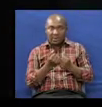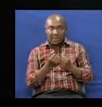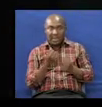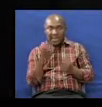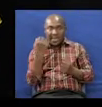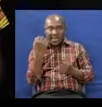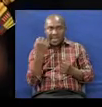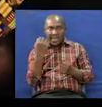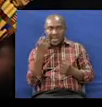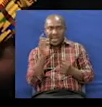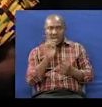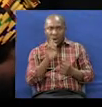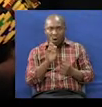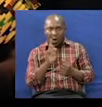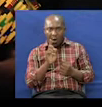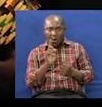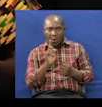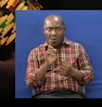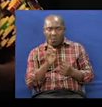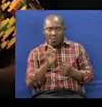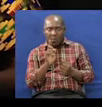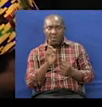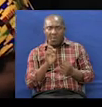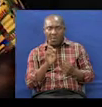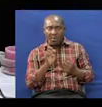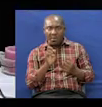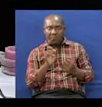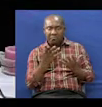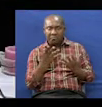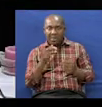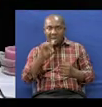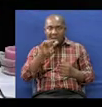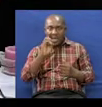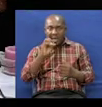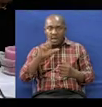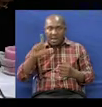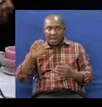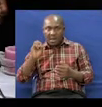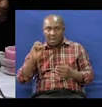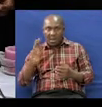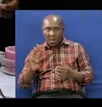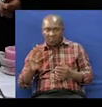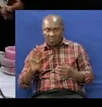yellow flame. When I say yellow flame, what do I mean? Yellow flame